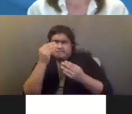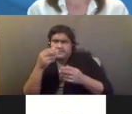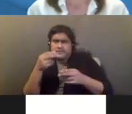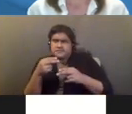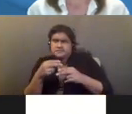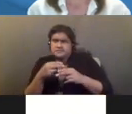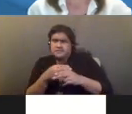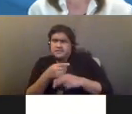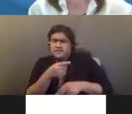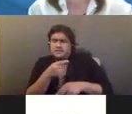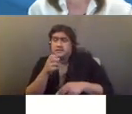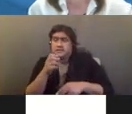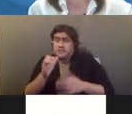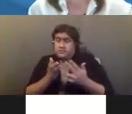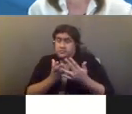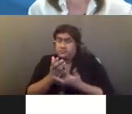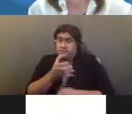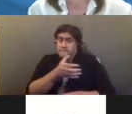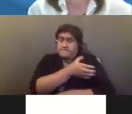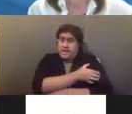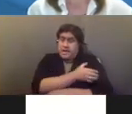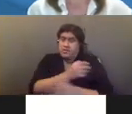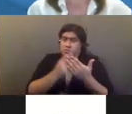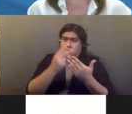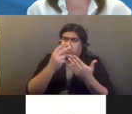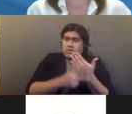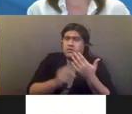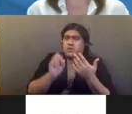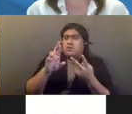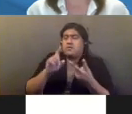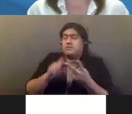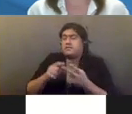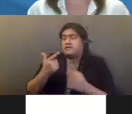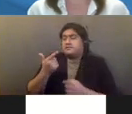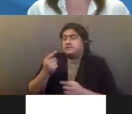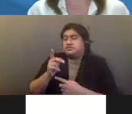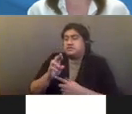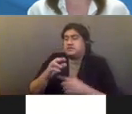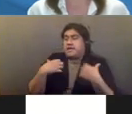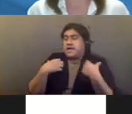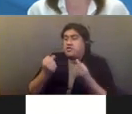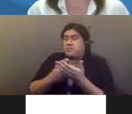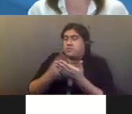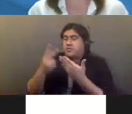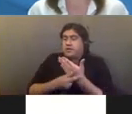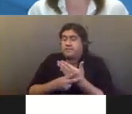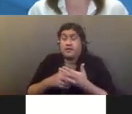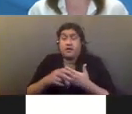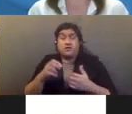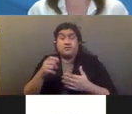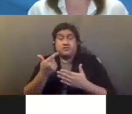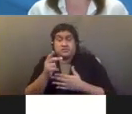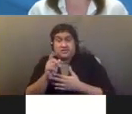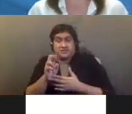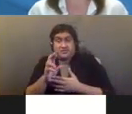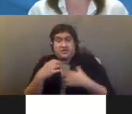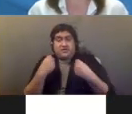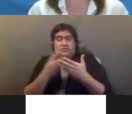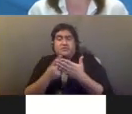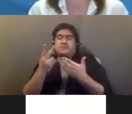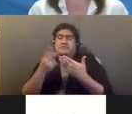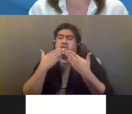Empower program, or is it through the Gender Health Program? The Gender Health Program. Excellent. Okay, thank you so